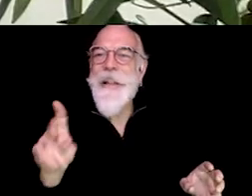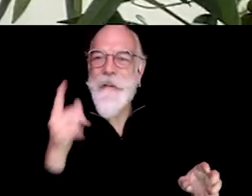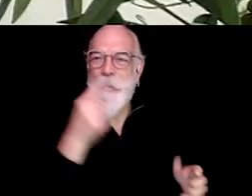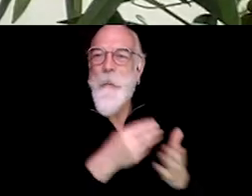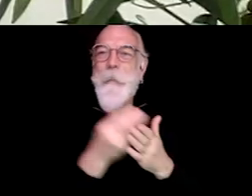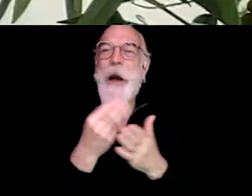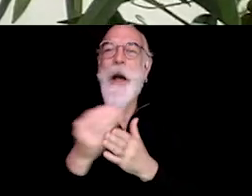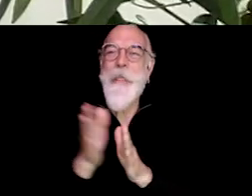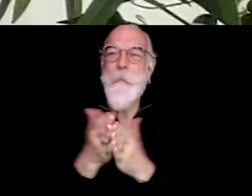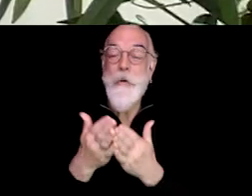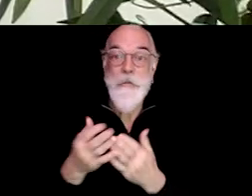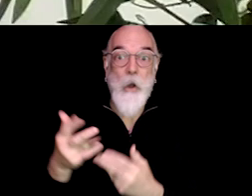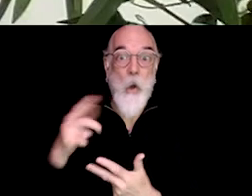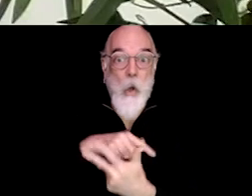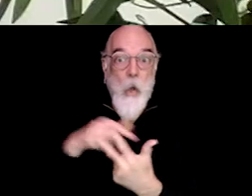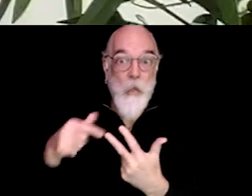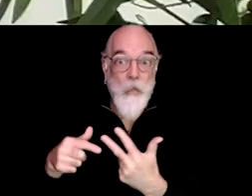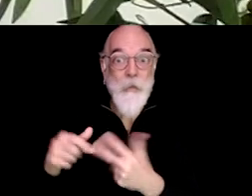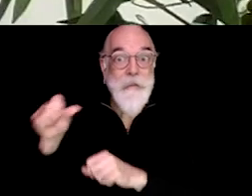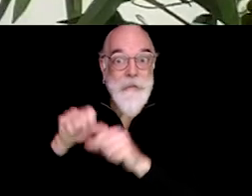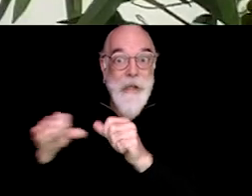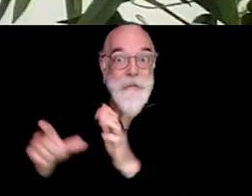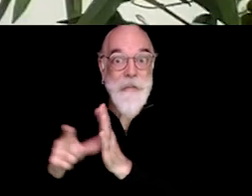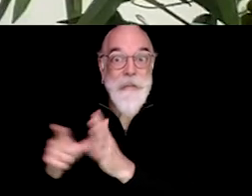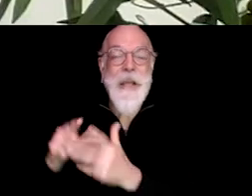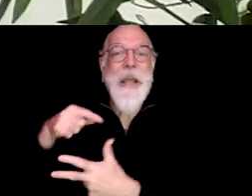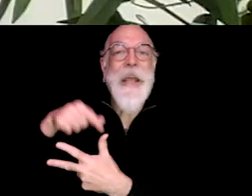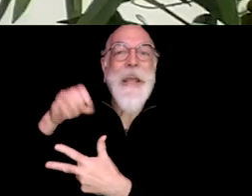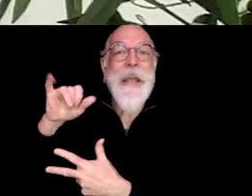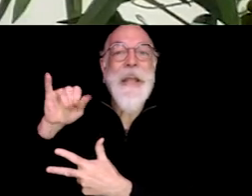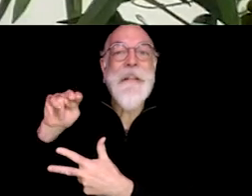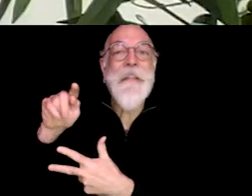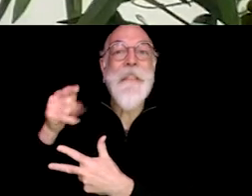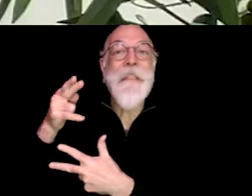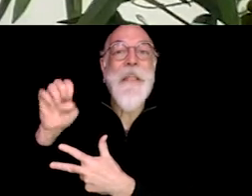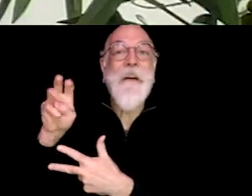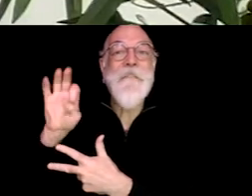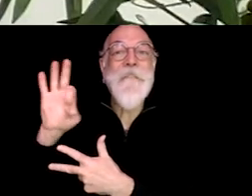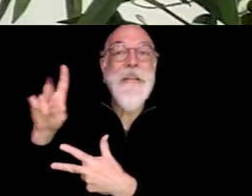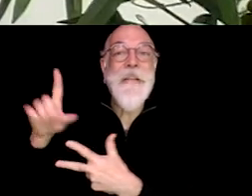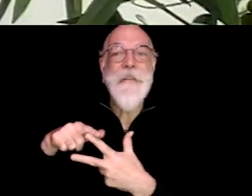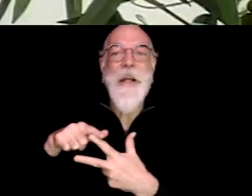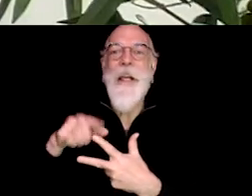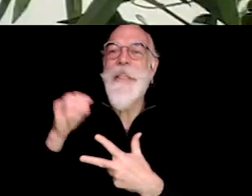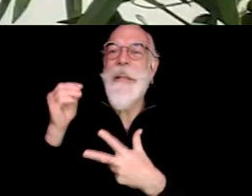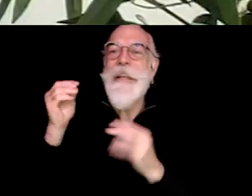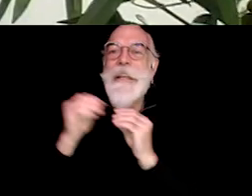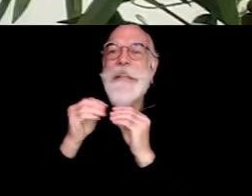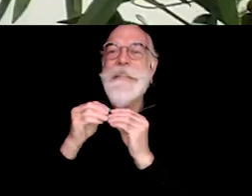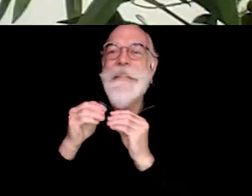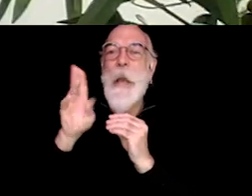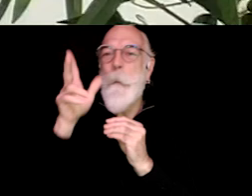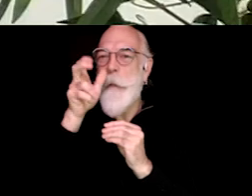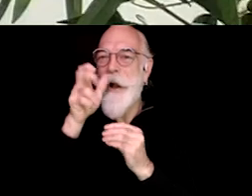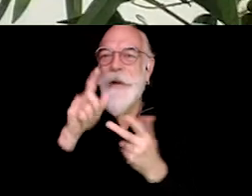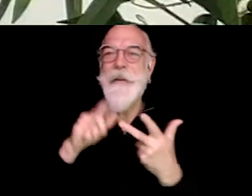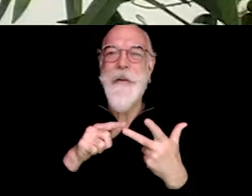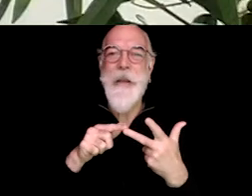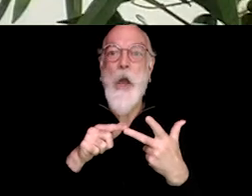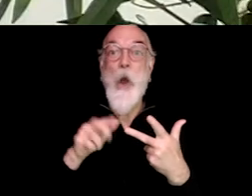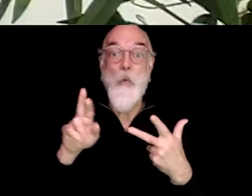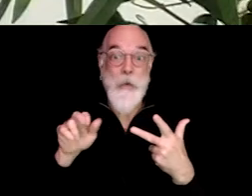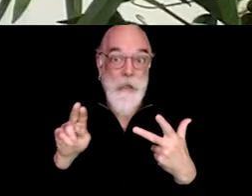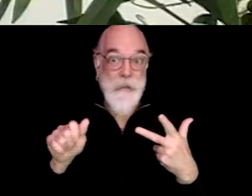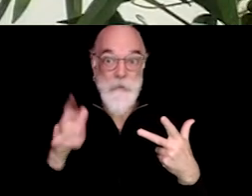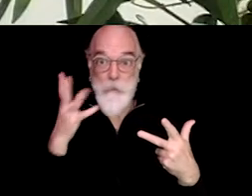three Science and Literature selections, including In the Field by Rachel Paston and The Kissing Bug by Daisy Hernandez, alongside Rena's